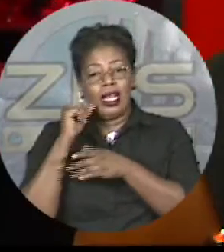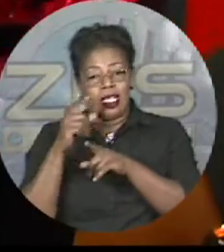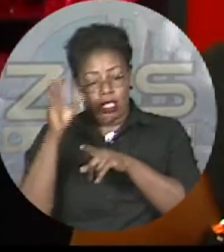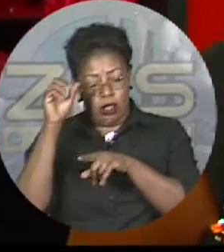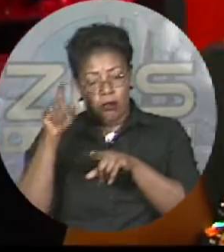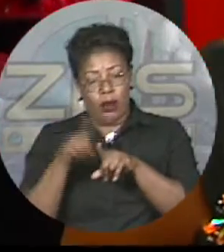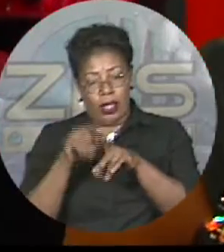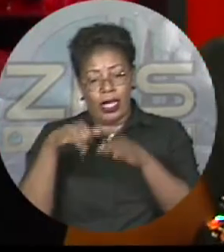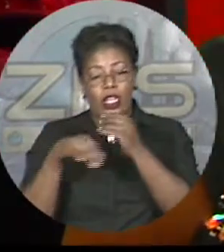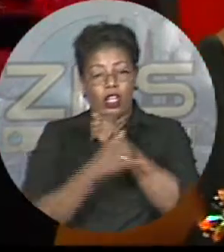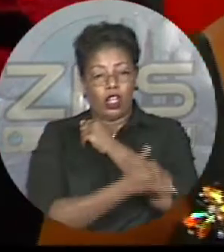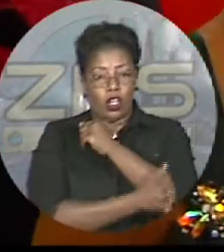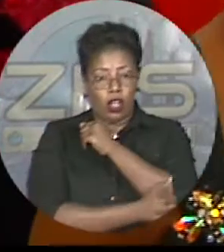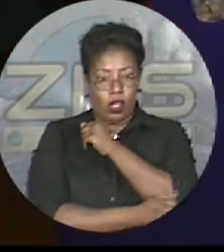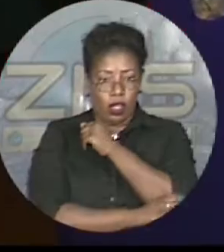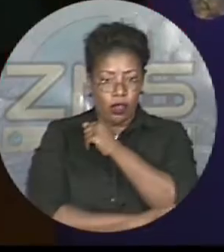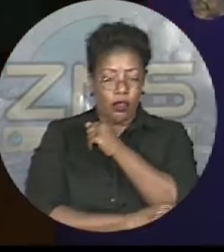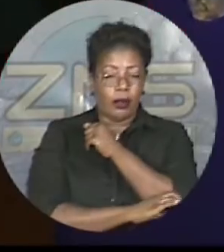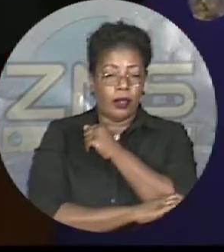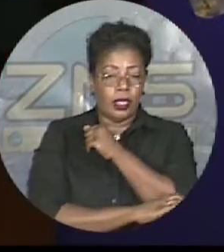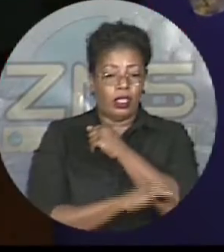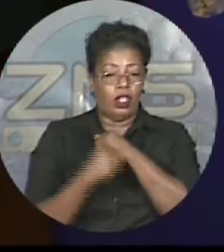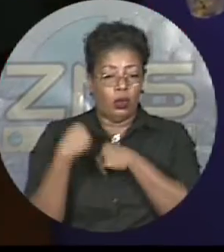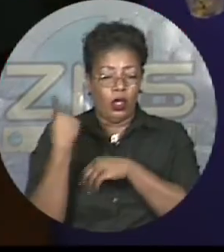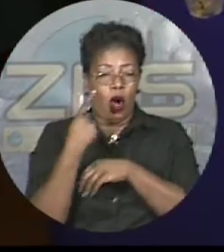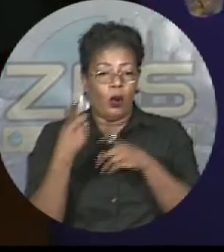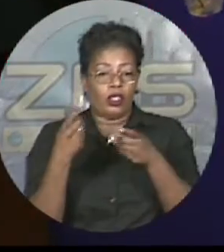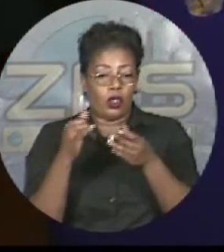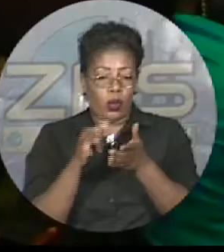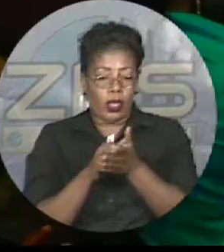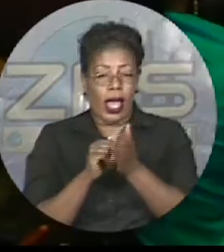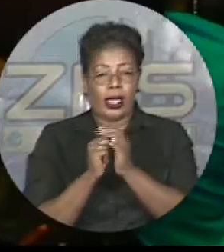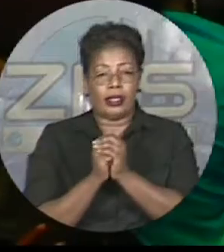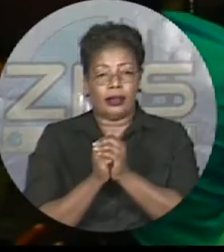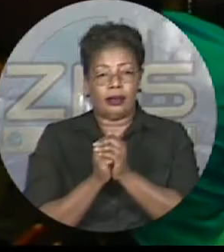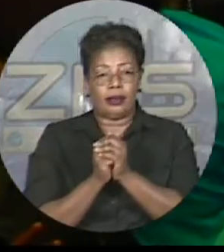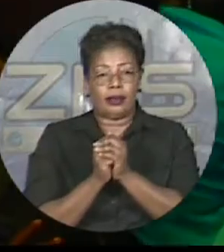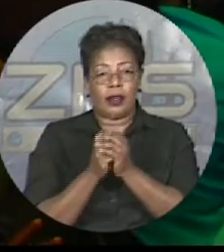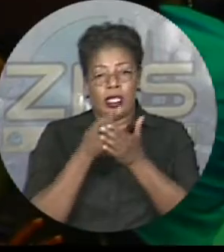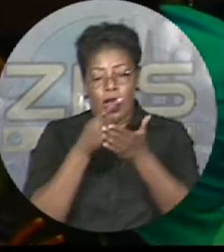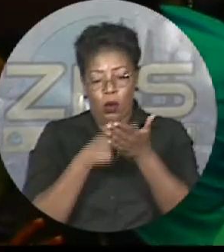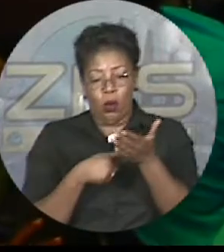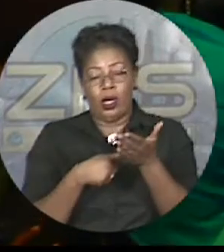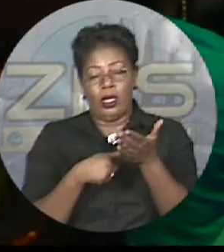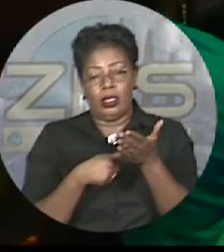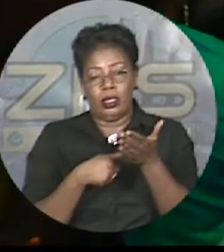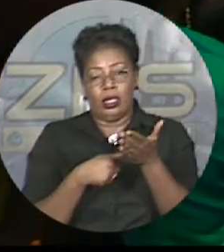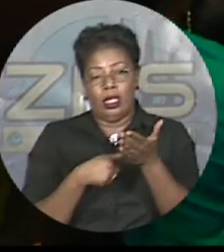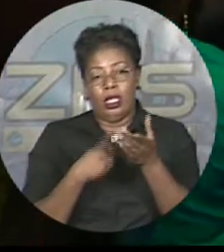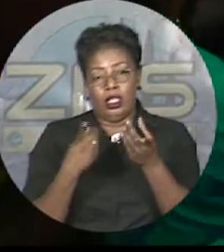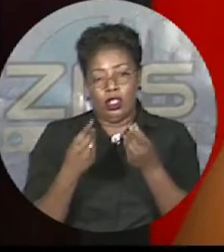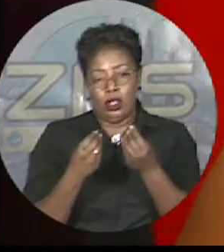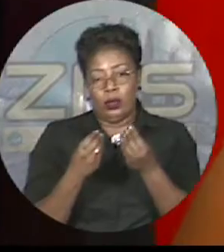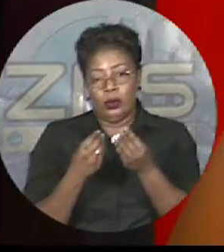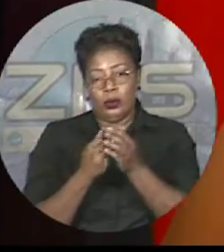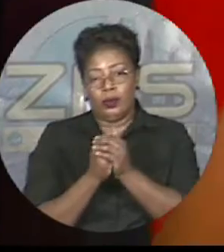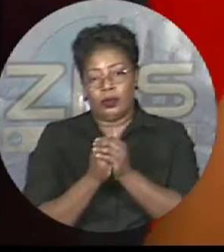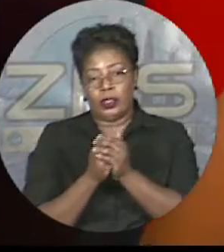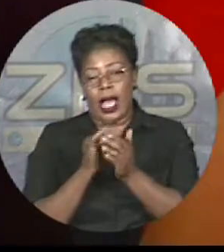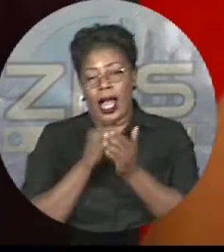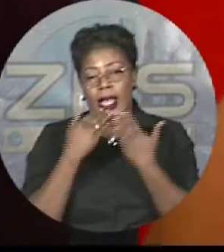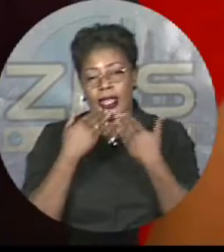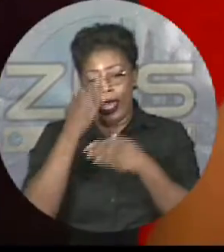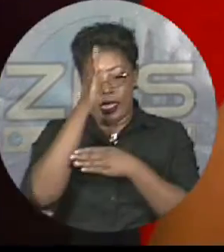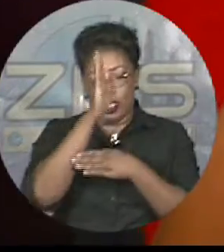in the Caribbean. We have always done this. Applauding the clergyman on his major accomplishment was his wife, Betty Thompson. I thank God